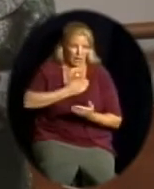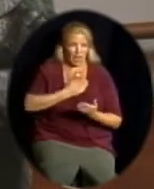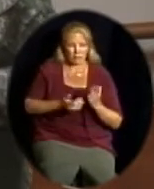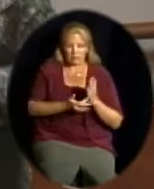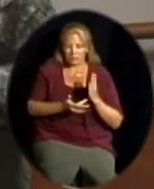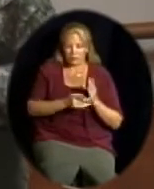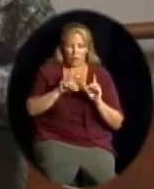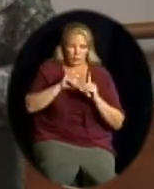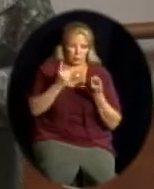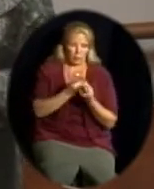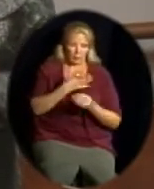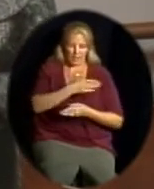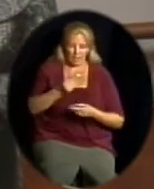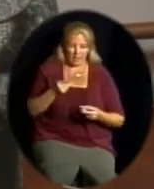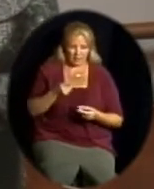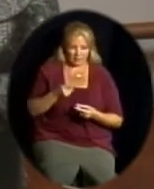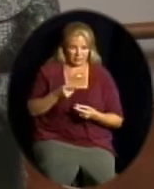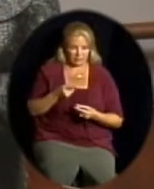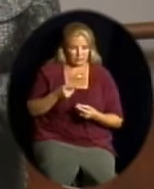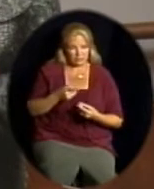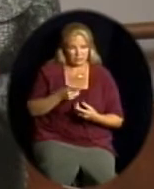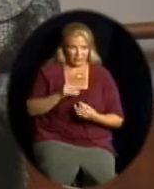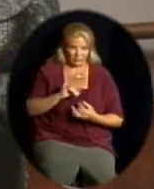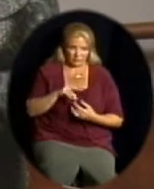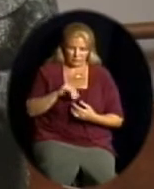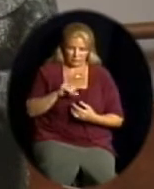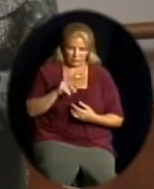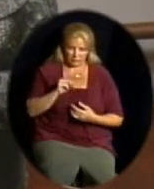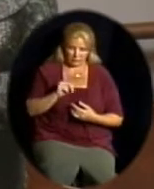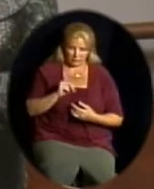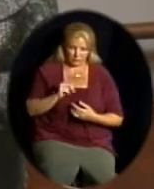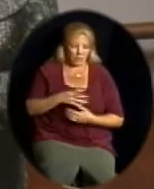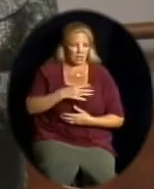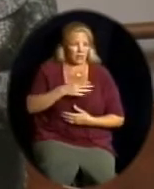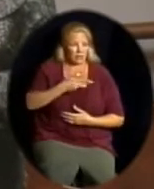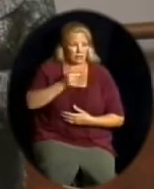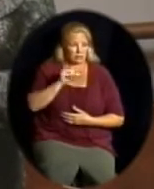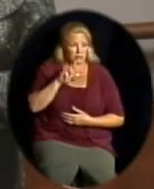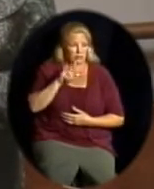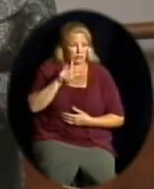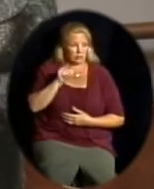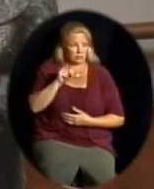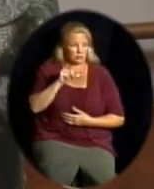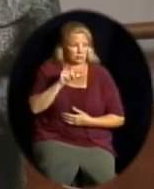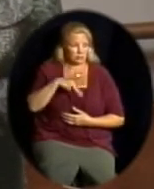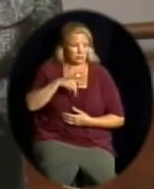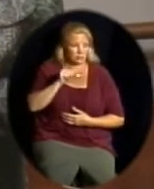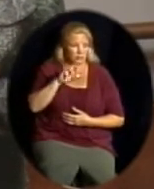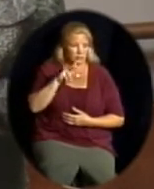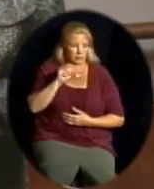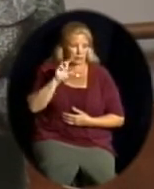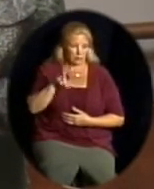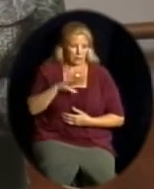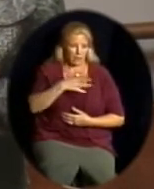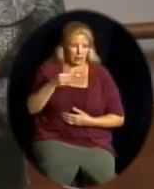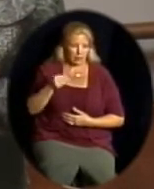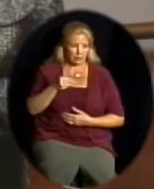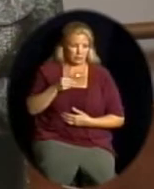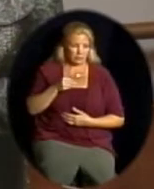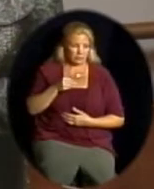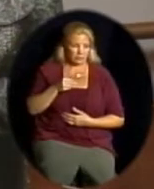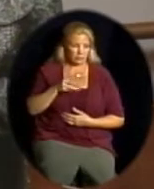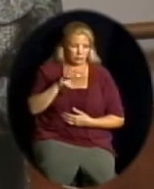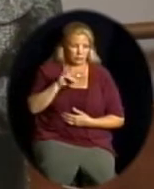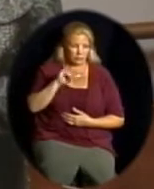worked hard on this, as well as Harlan Parker and Linda Wilhelm, who have been the 2 board member representatives working with us for the